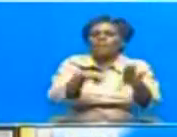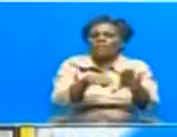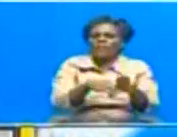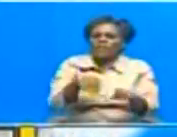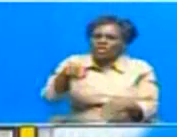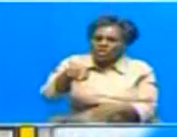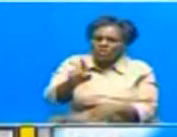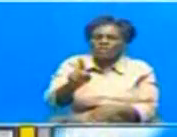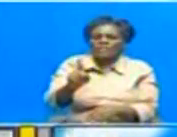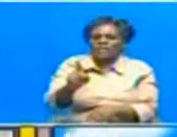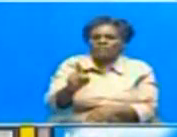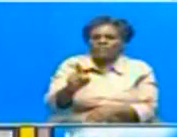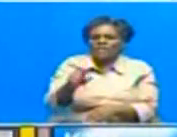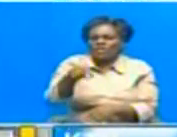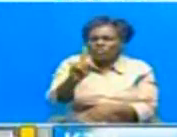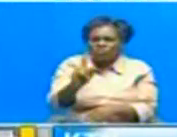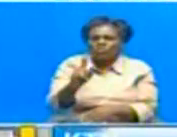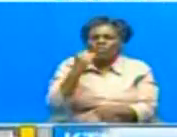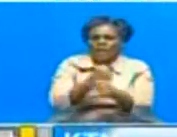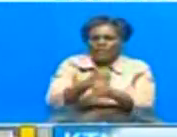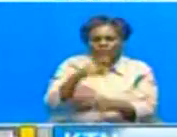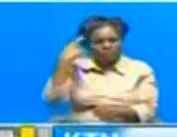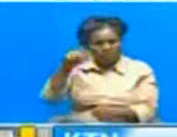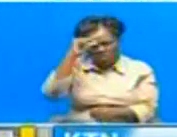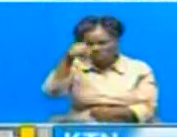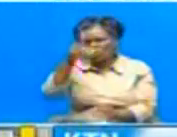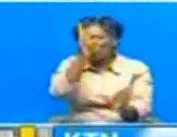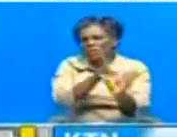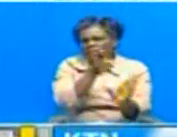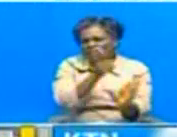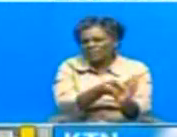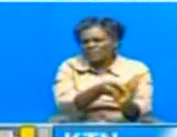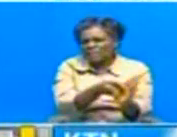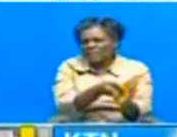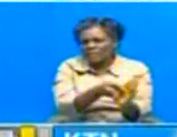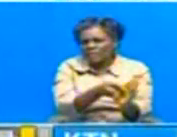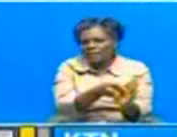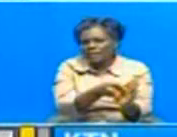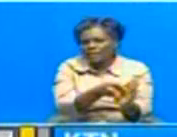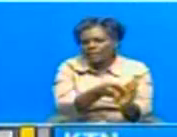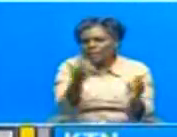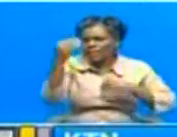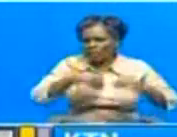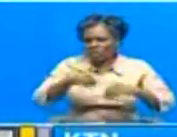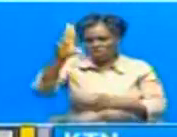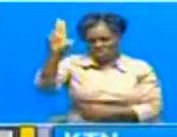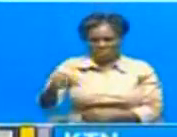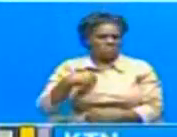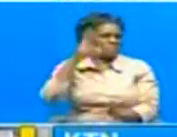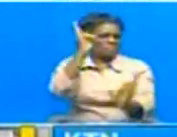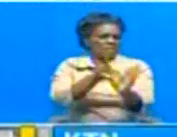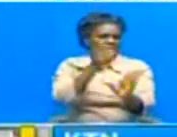are just an agency of the state. So would you participate in an election then, still? No, we would not